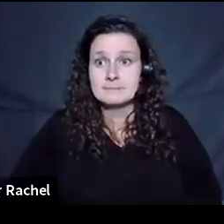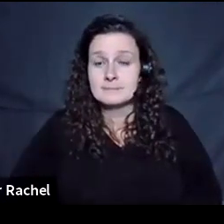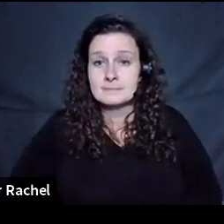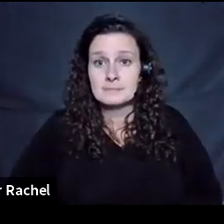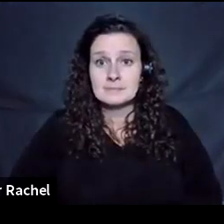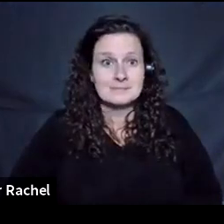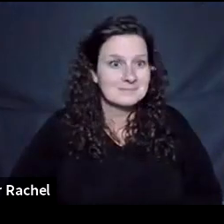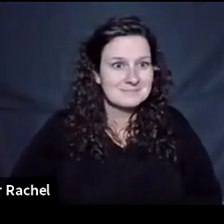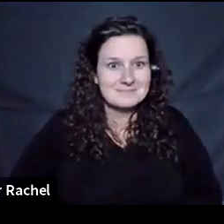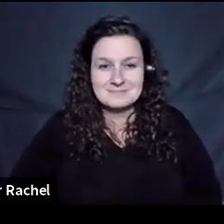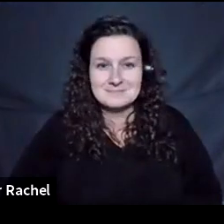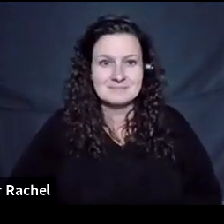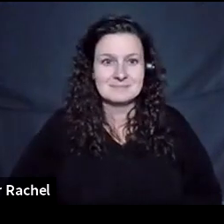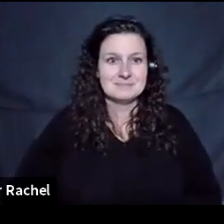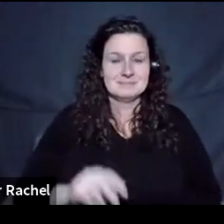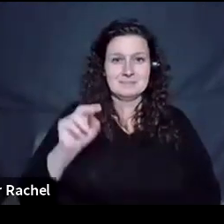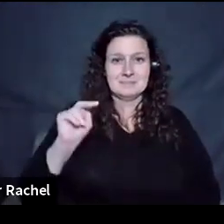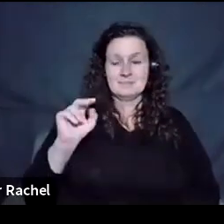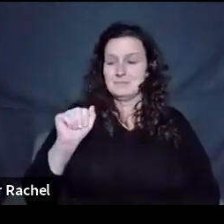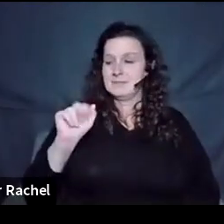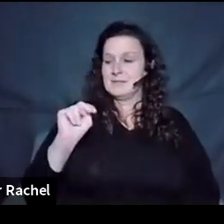So kink is really,